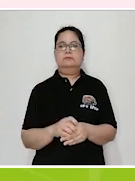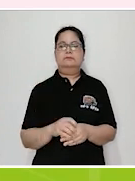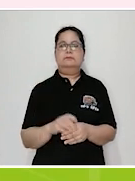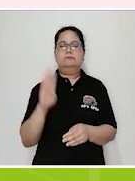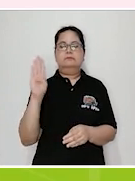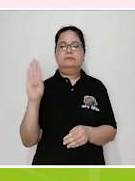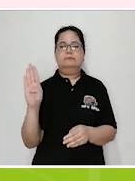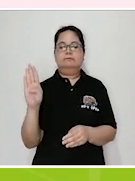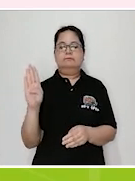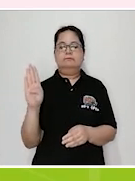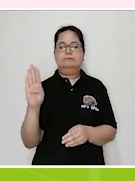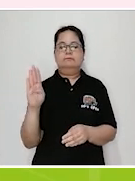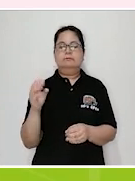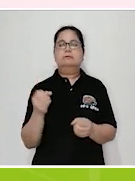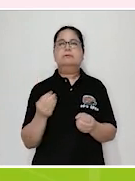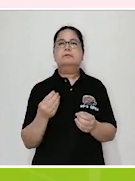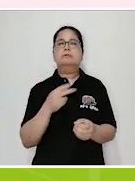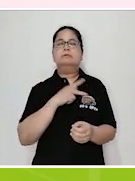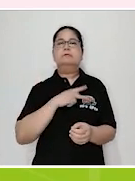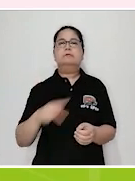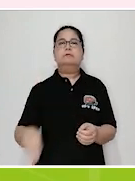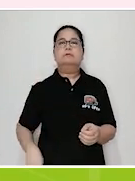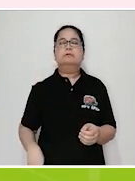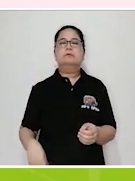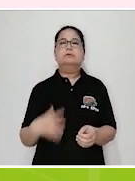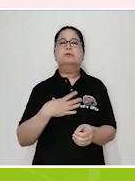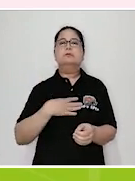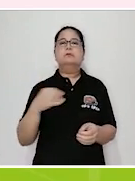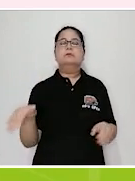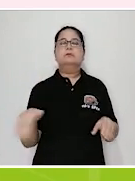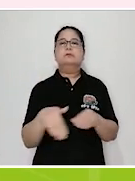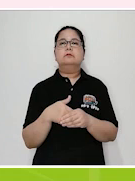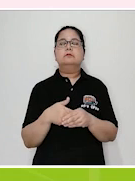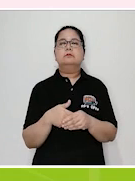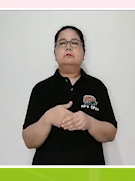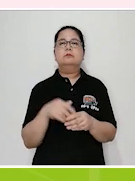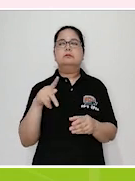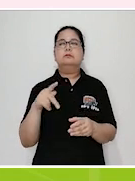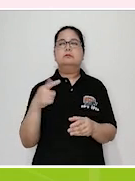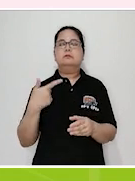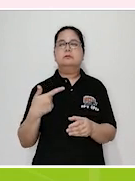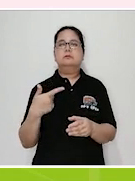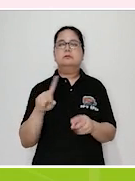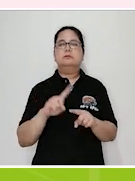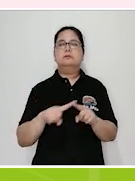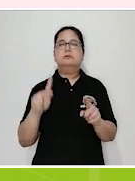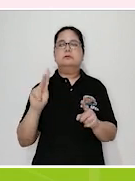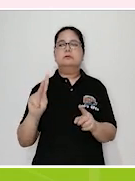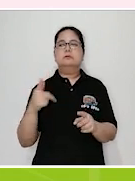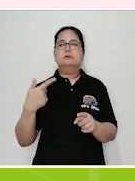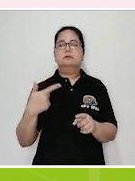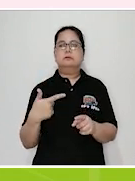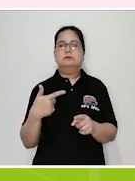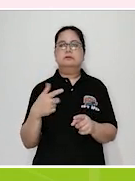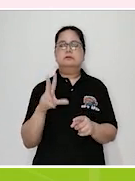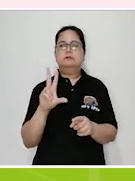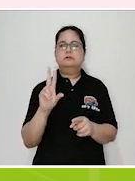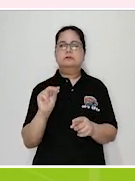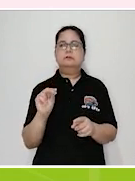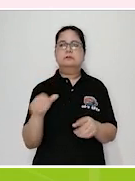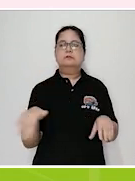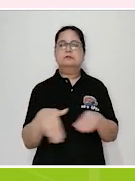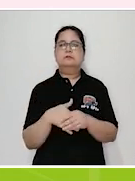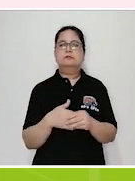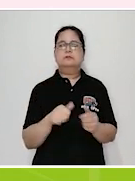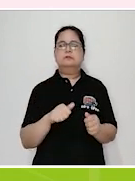B. Many princes wanted to marry her, but Kaguya Hime did not want